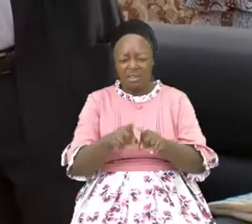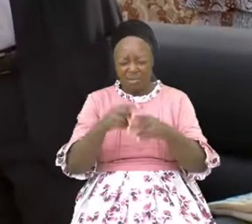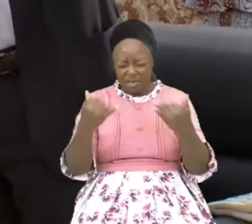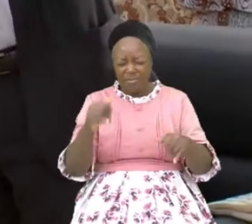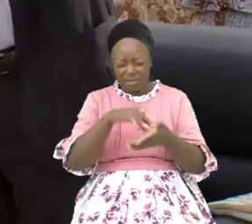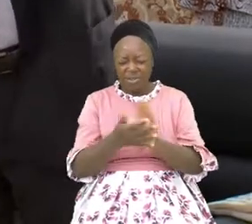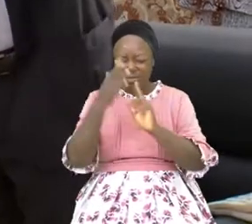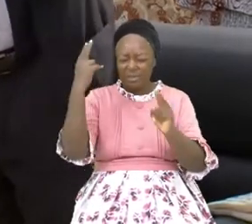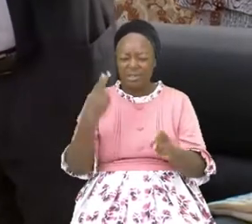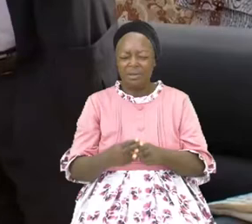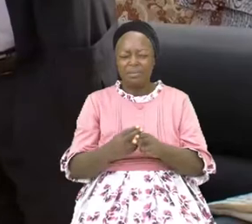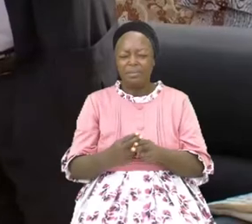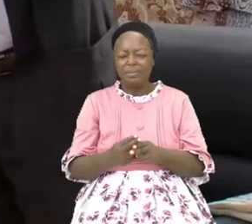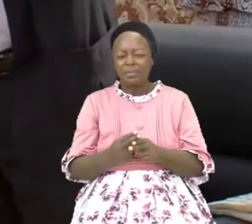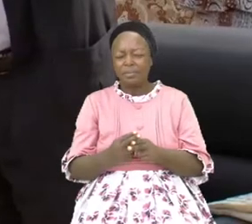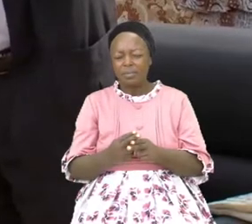Jesus' name.